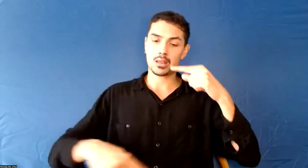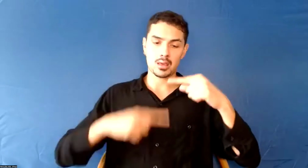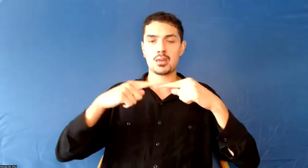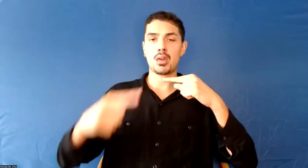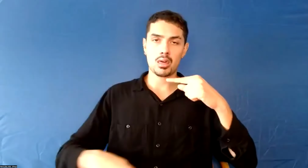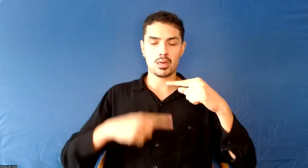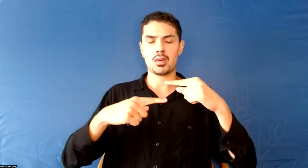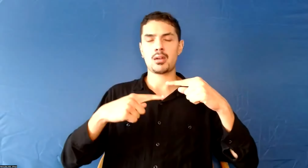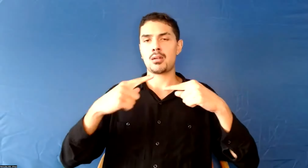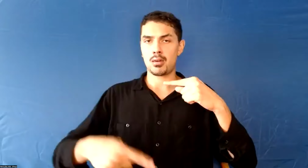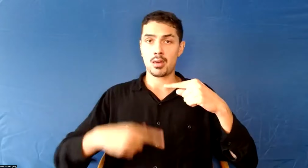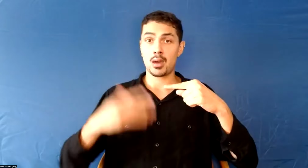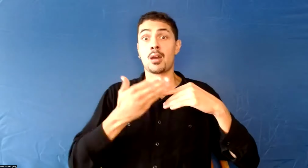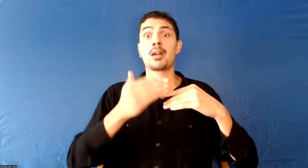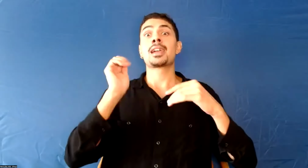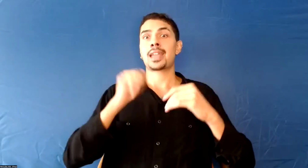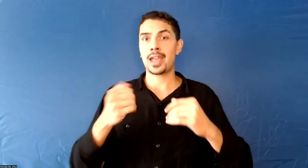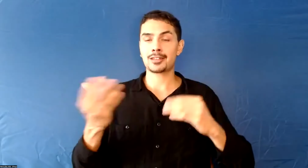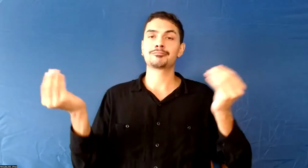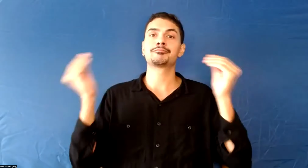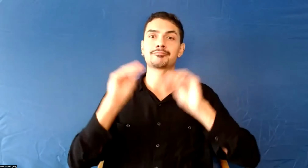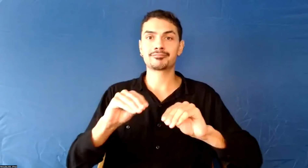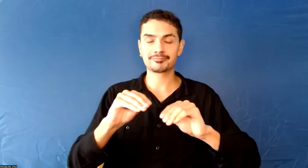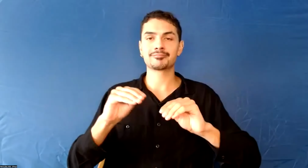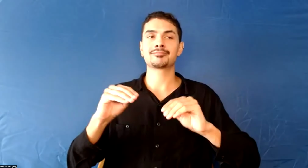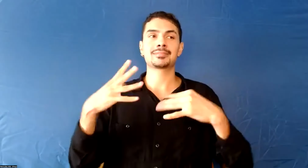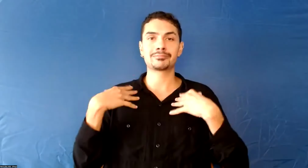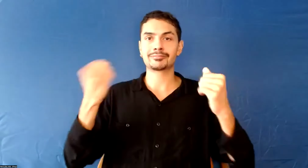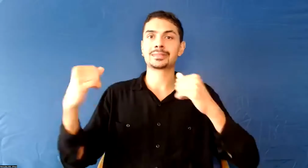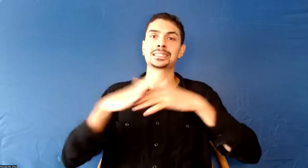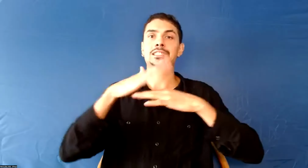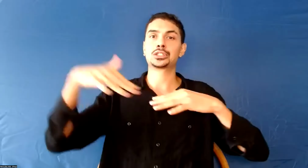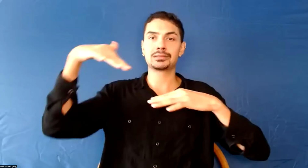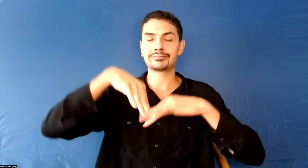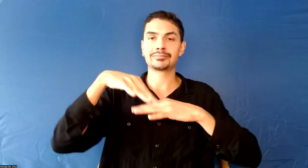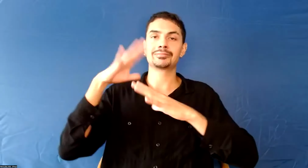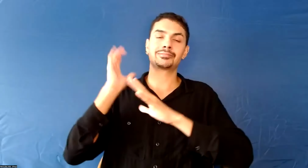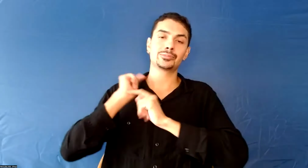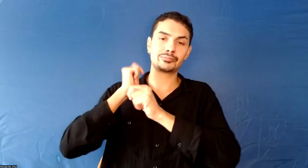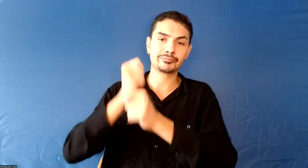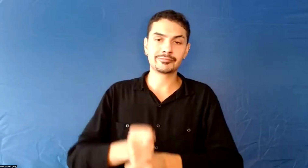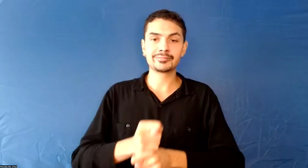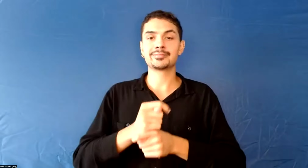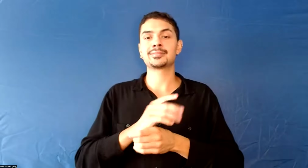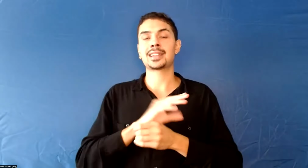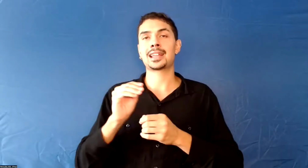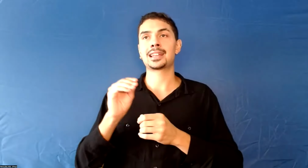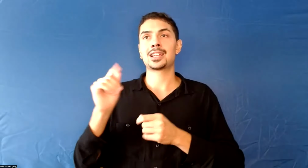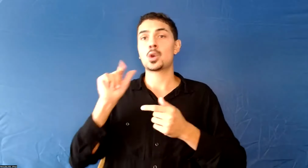indigeneity, and we can restore harm doers because they were assaulted themselves, if that makes